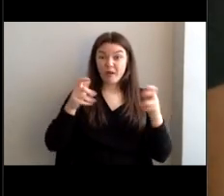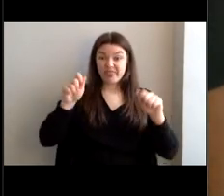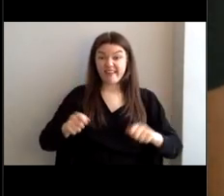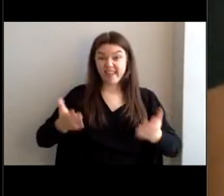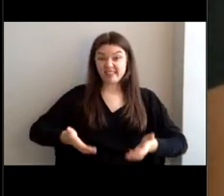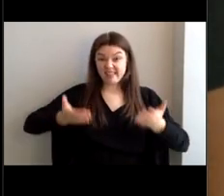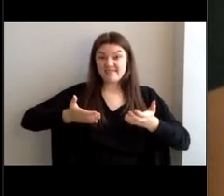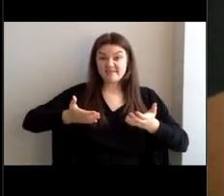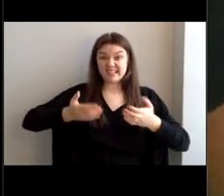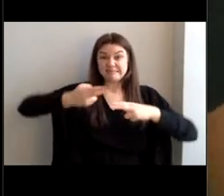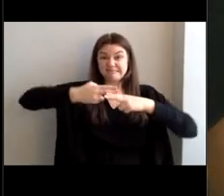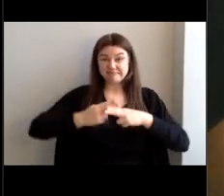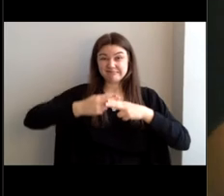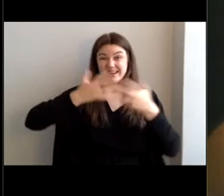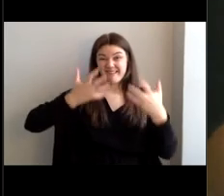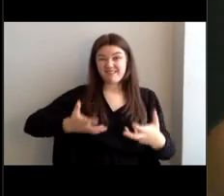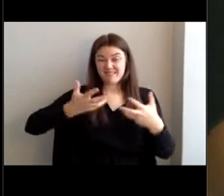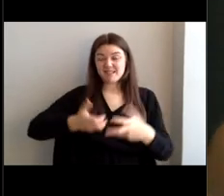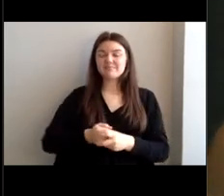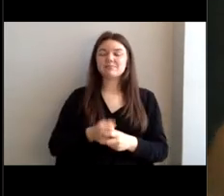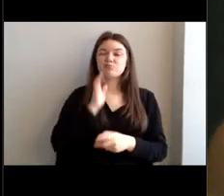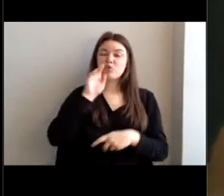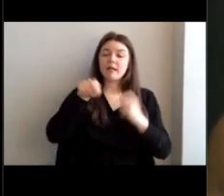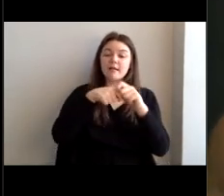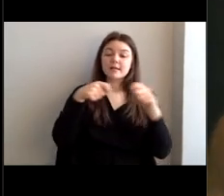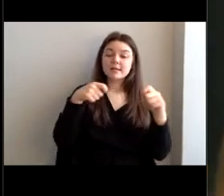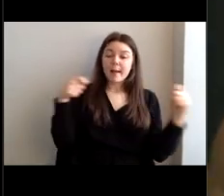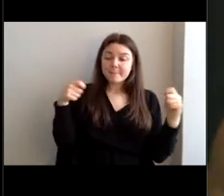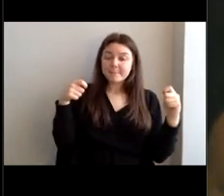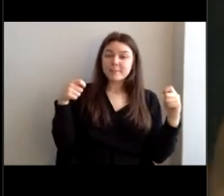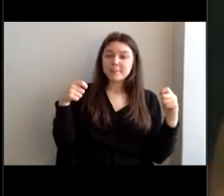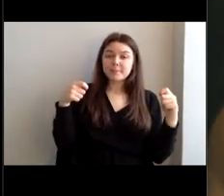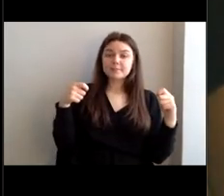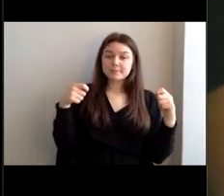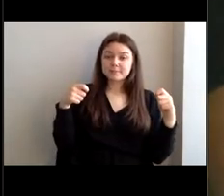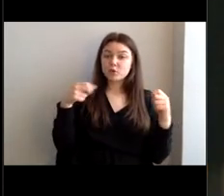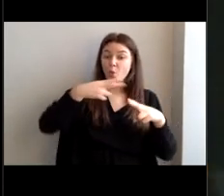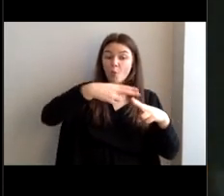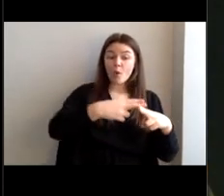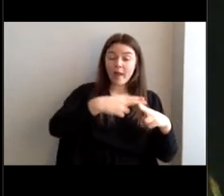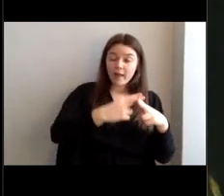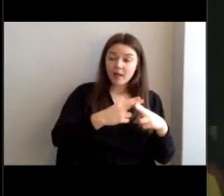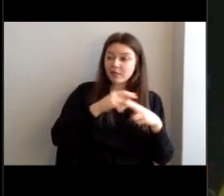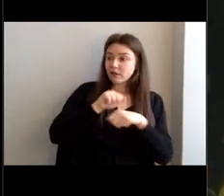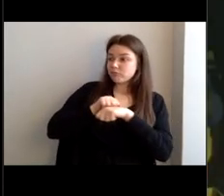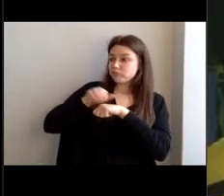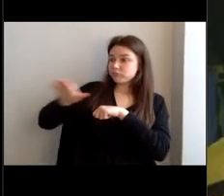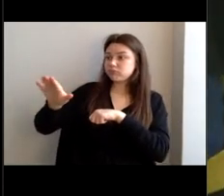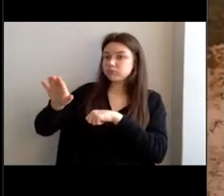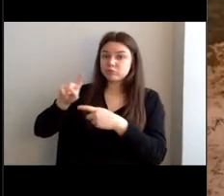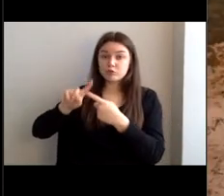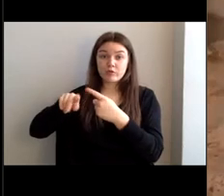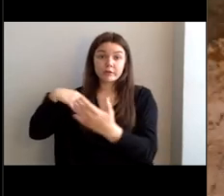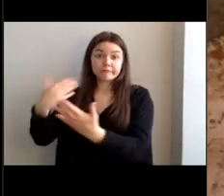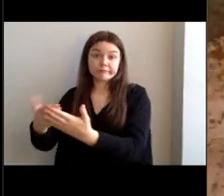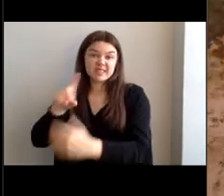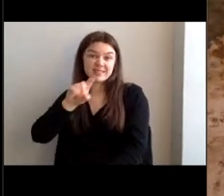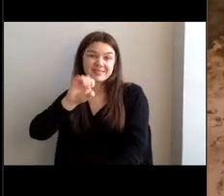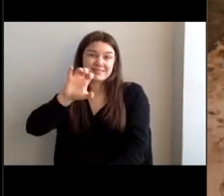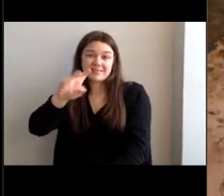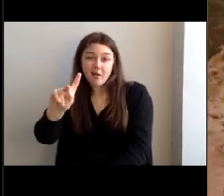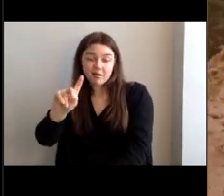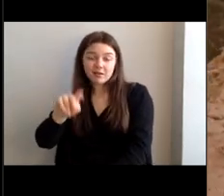can hold. And they tie up the bags and await their delivery at the dock. So most of the